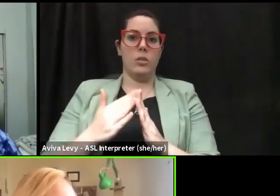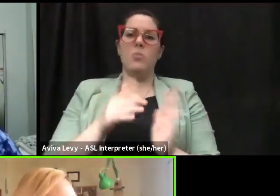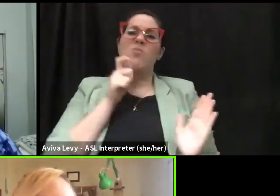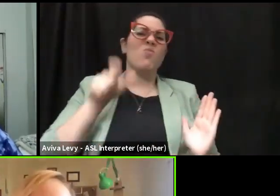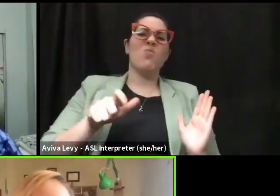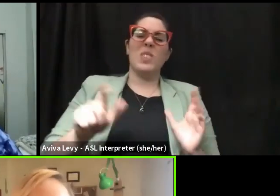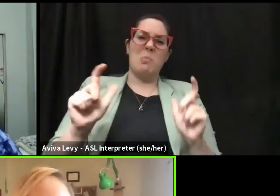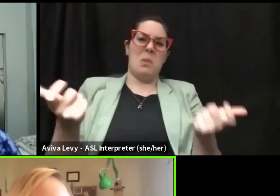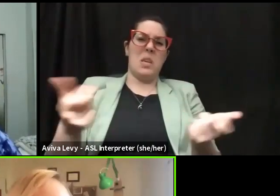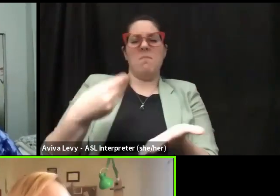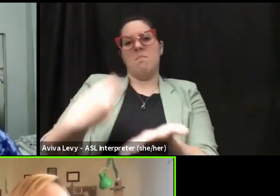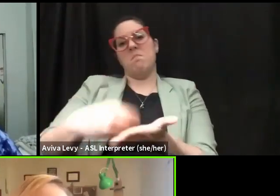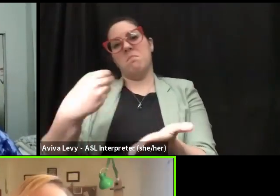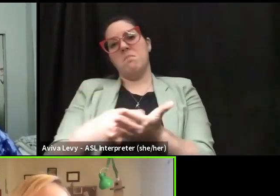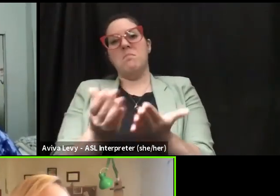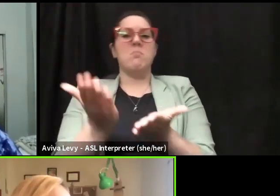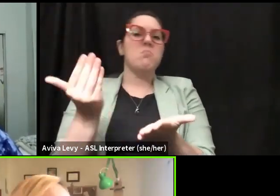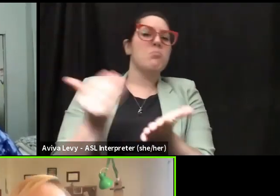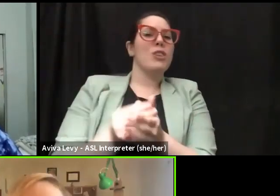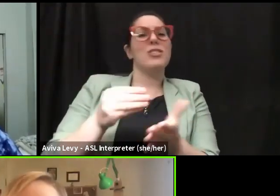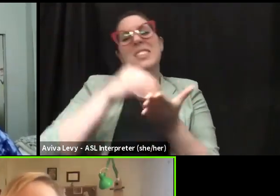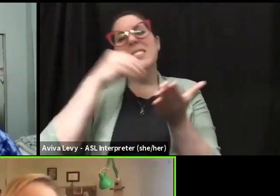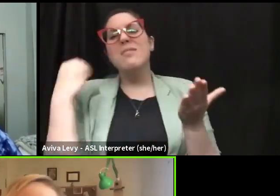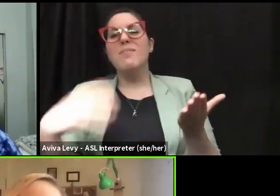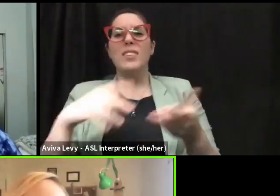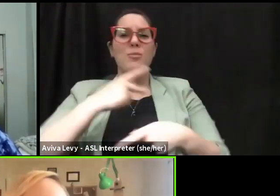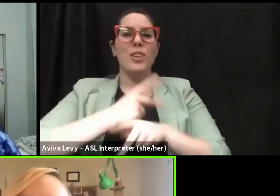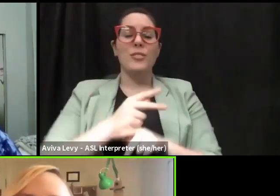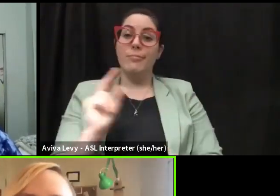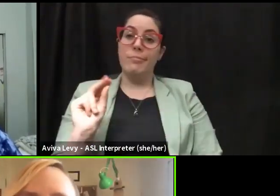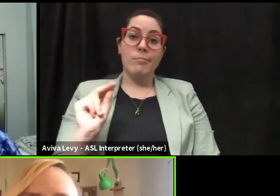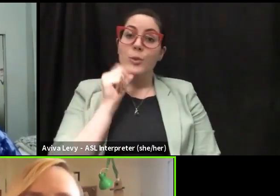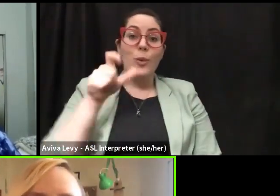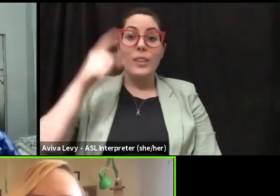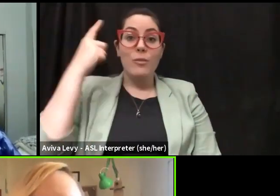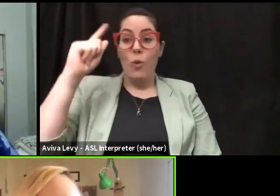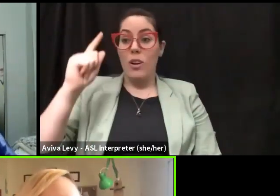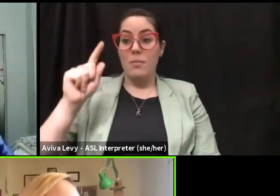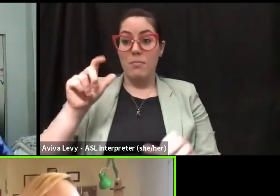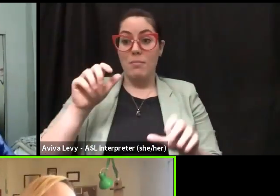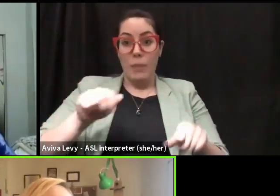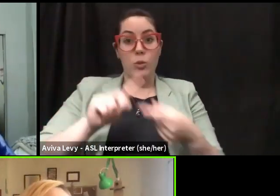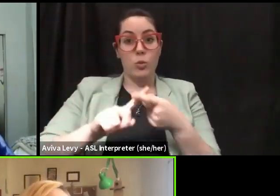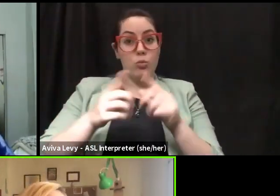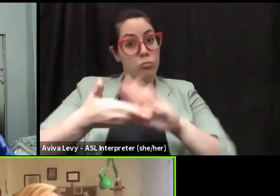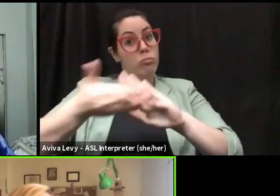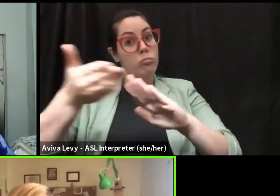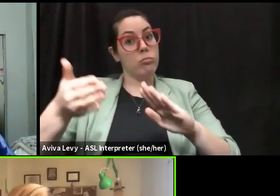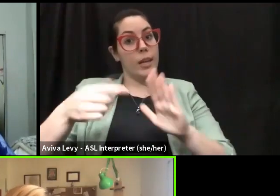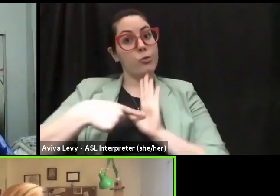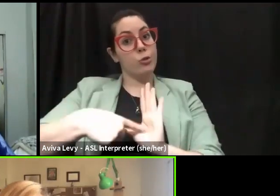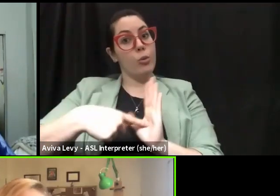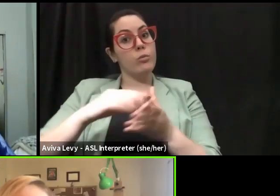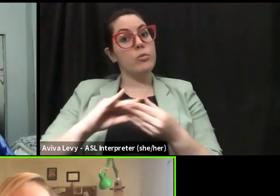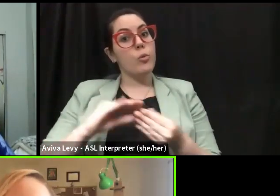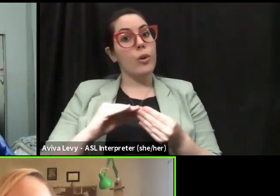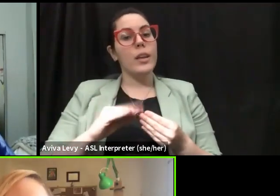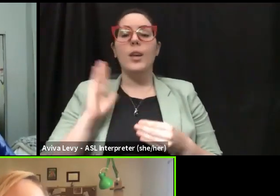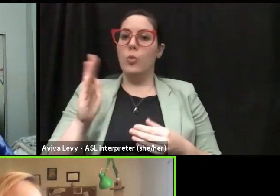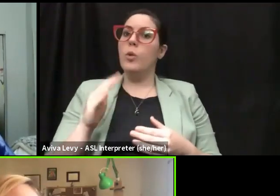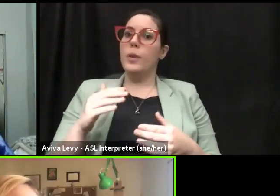budget, expensive productions to do that. And I think there will be some power in grassroots